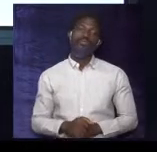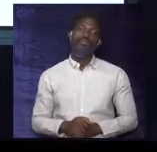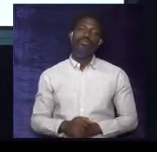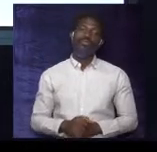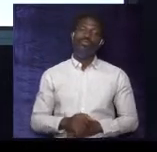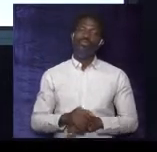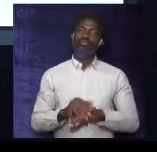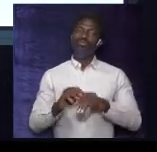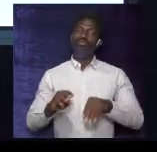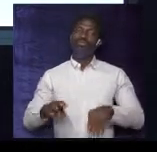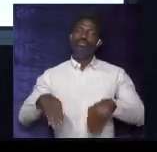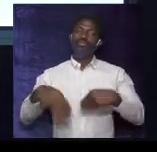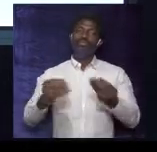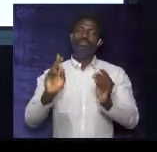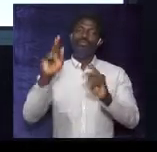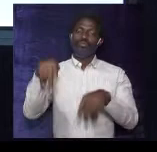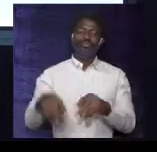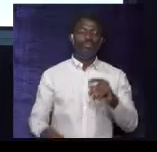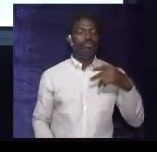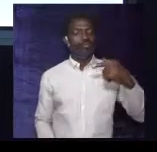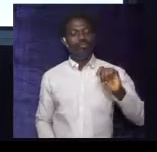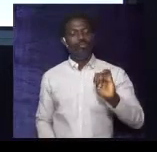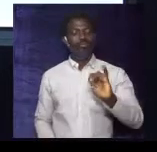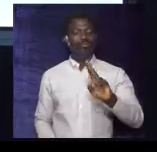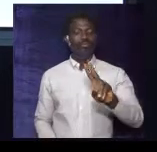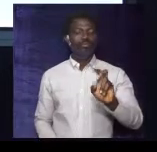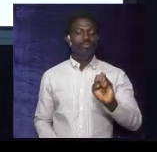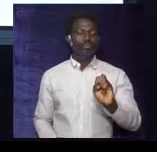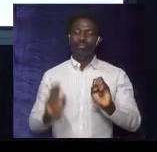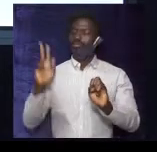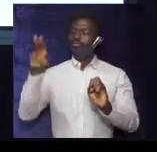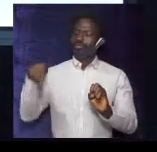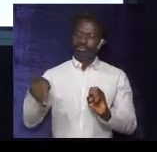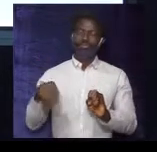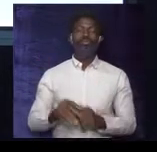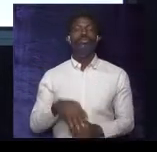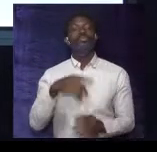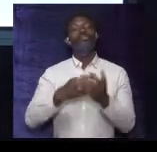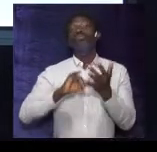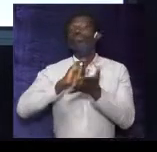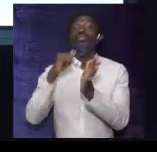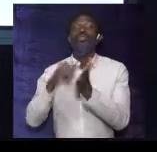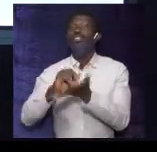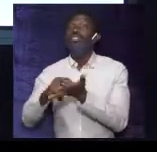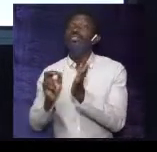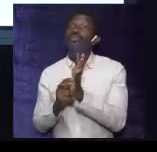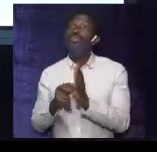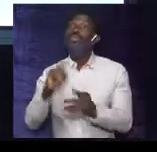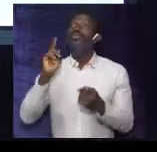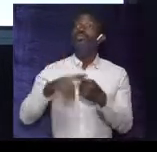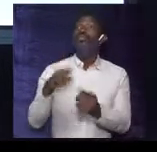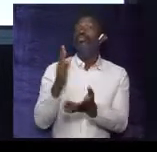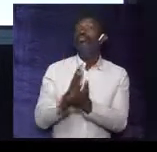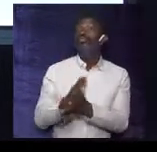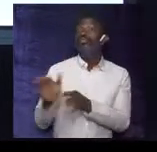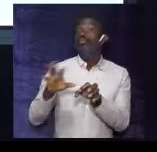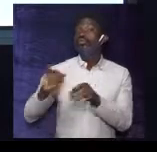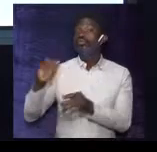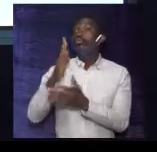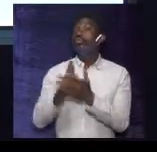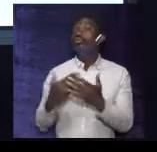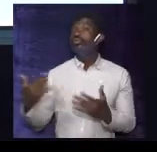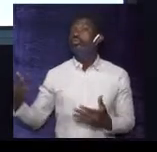Another example is give up. Say give up, everybody. Give up. What does it